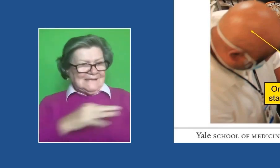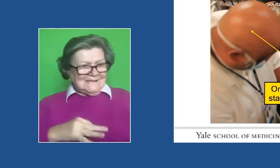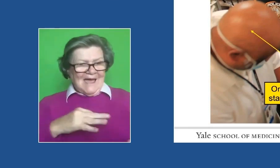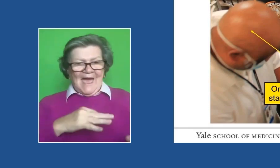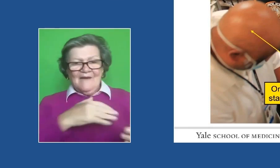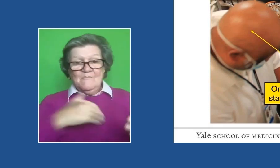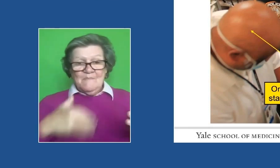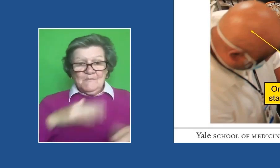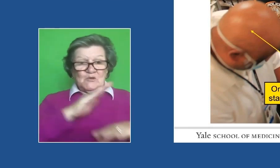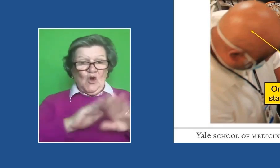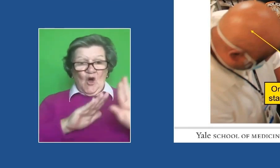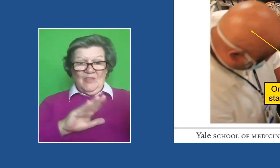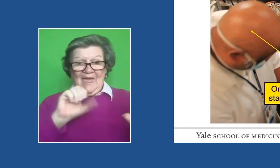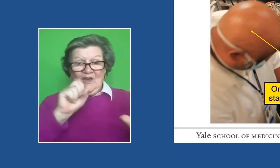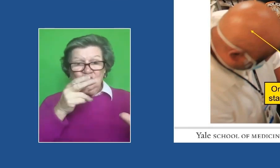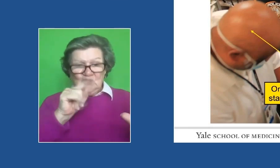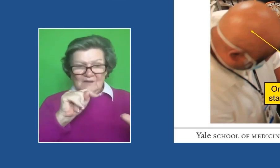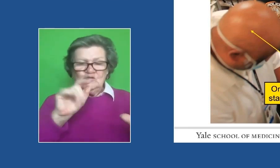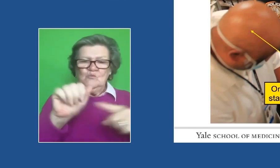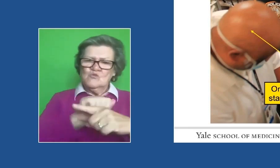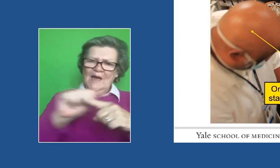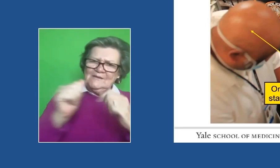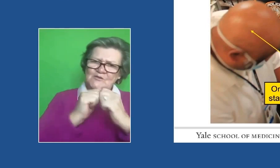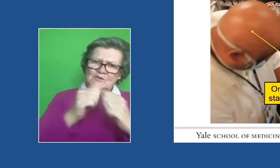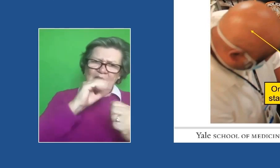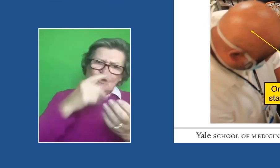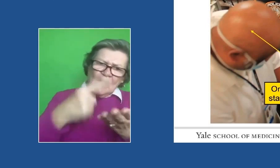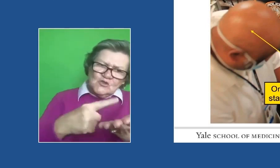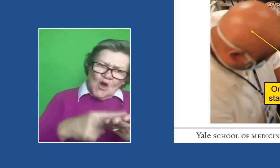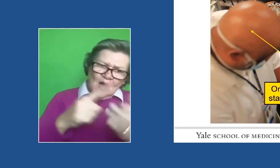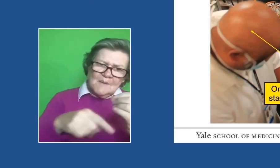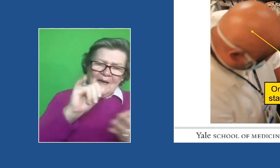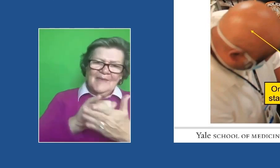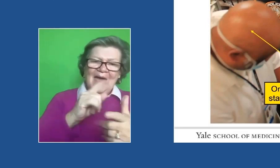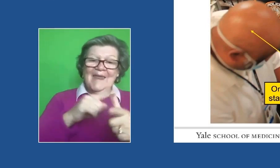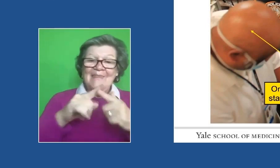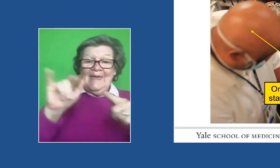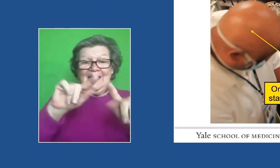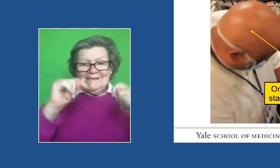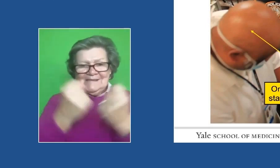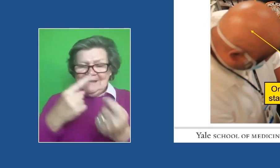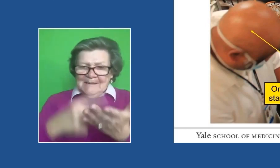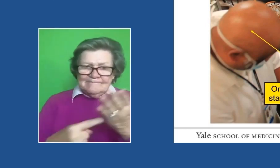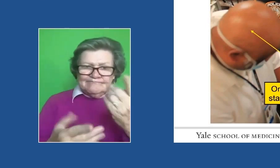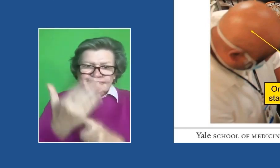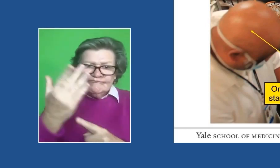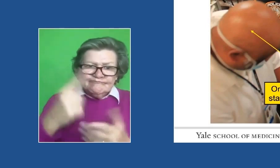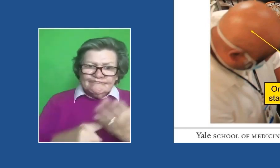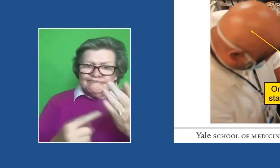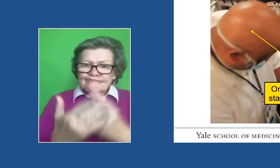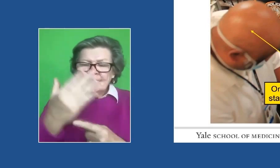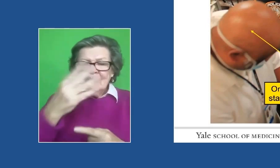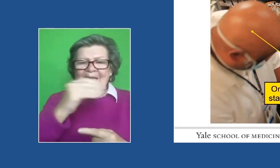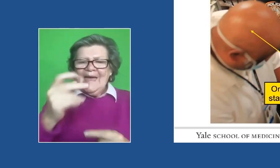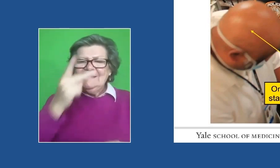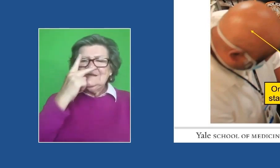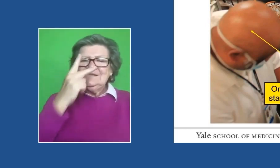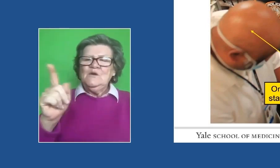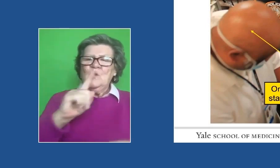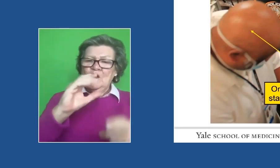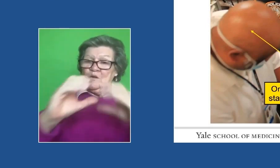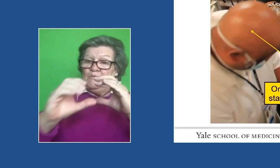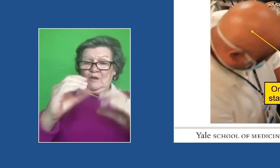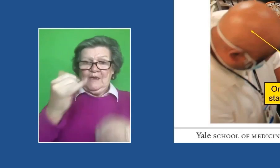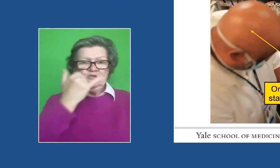shift working to practice it together and talk through it. And then we would debrief as a team and try to break down where potentially communication errors